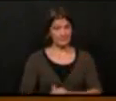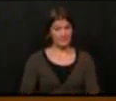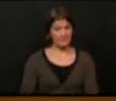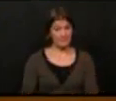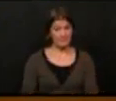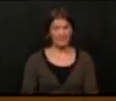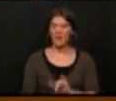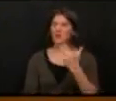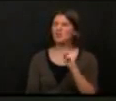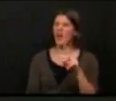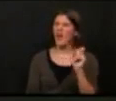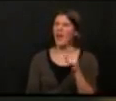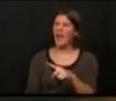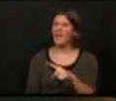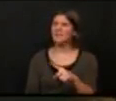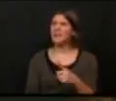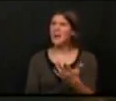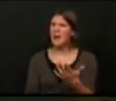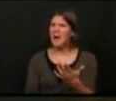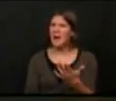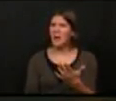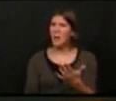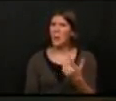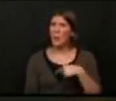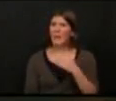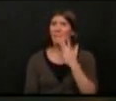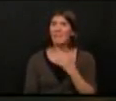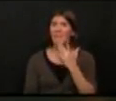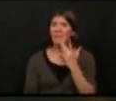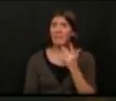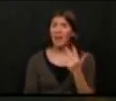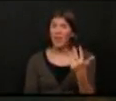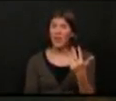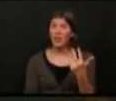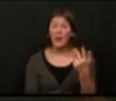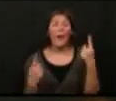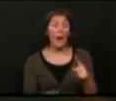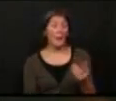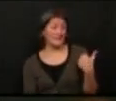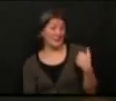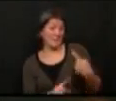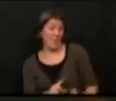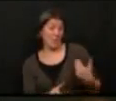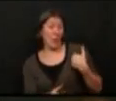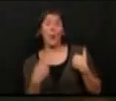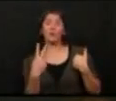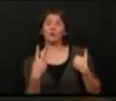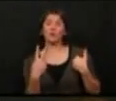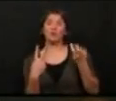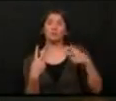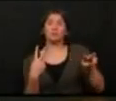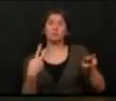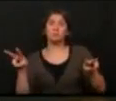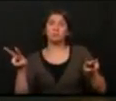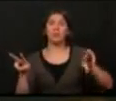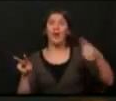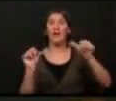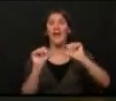Chief, how long have we been down three? We lost two last month. They went to another